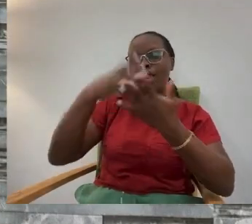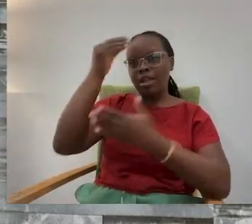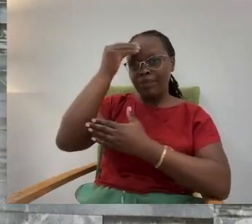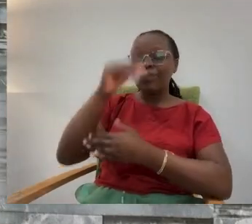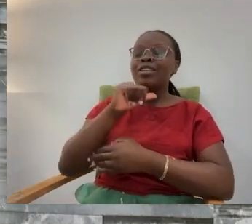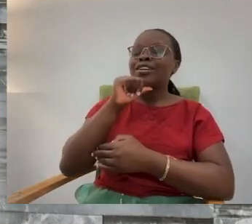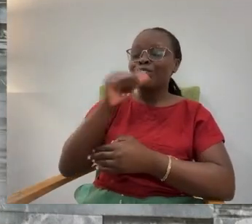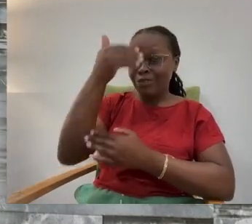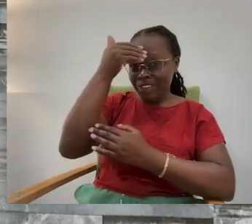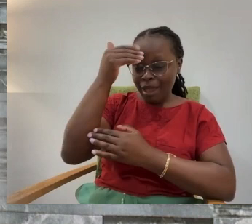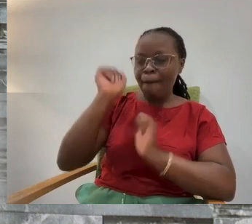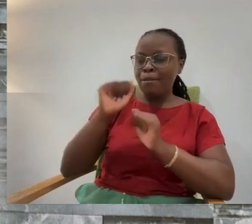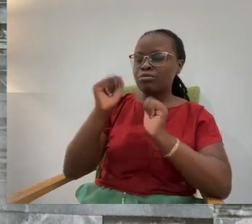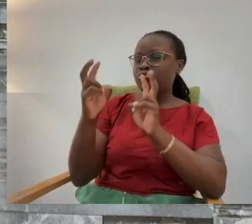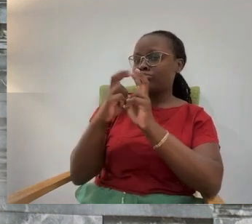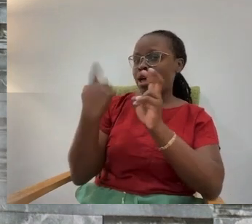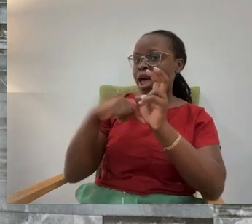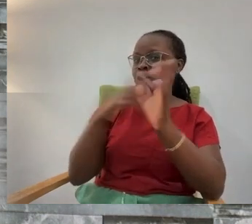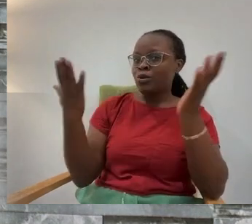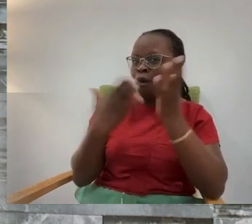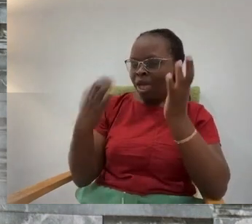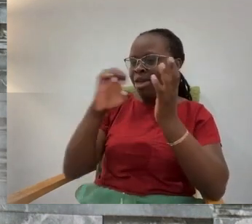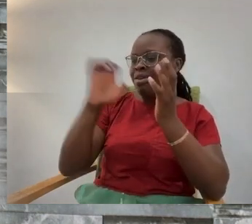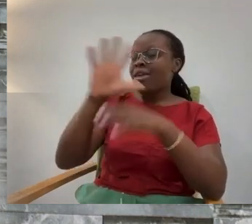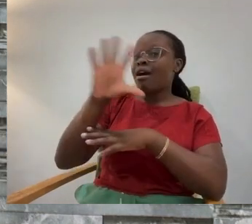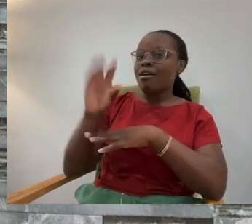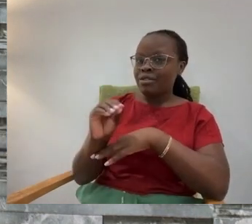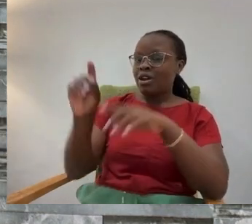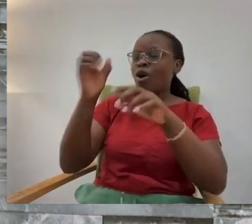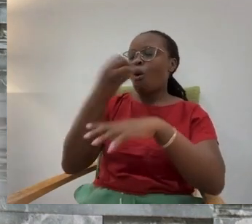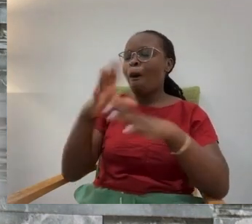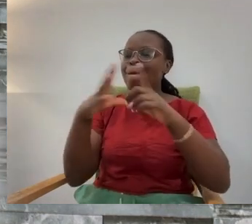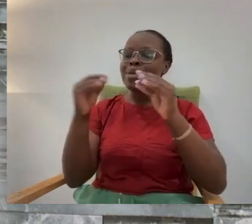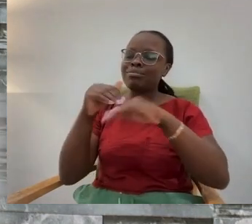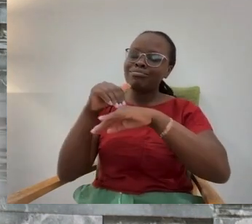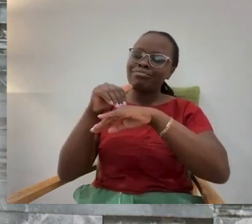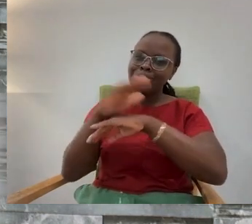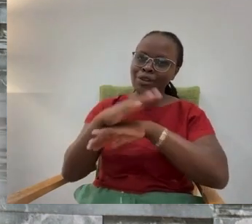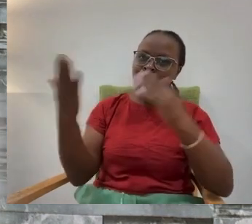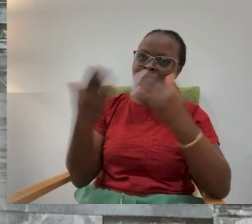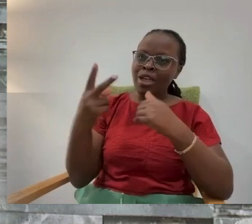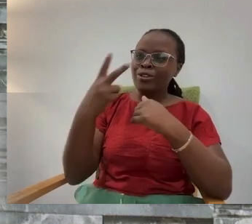us on X at EdTechEAfrica, and on SMS, you can text your feedback to